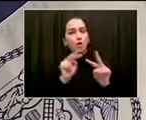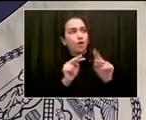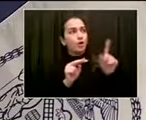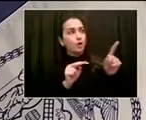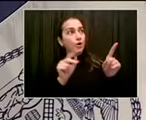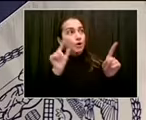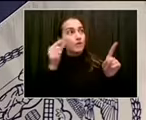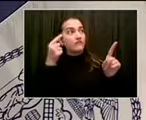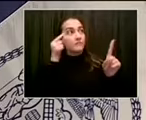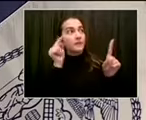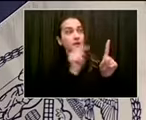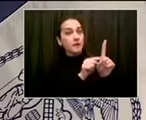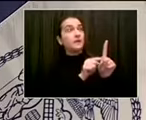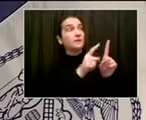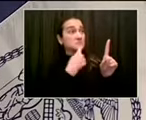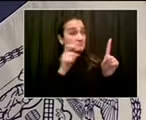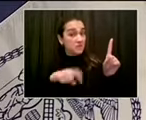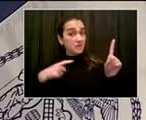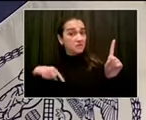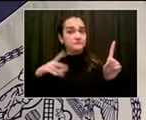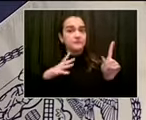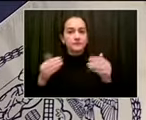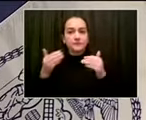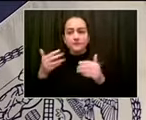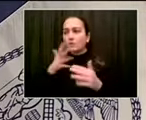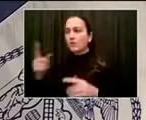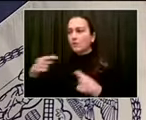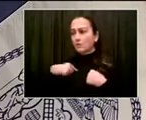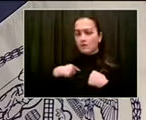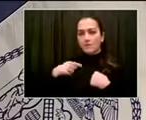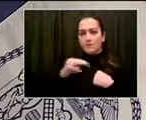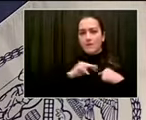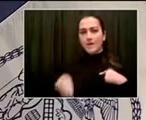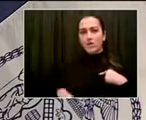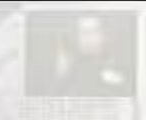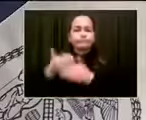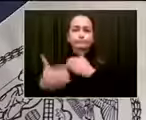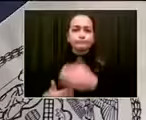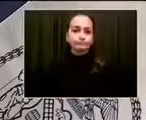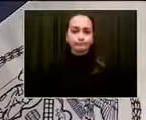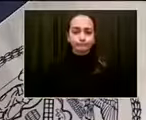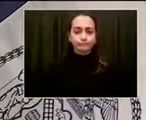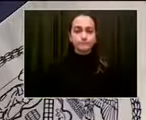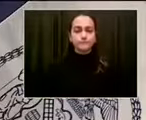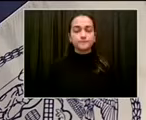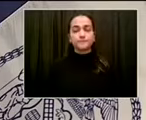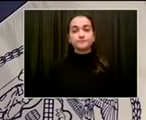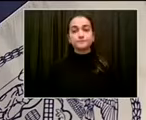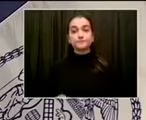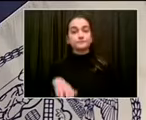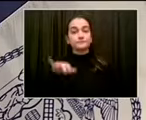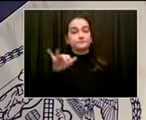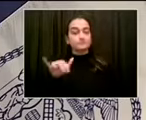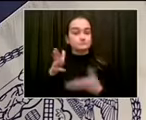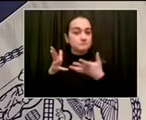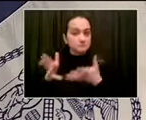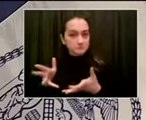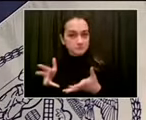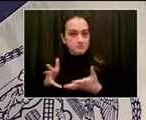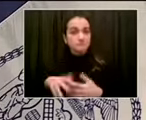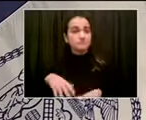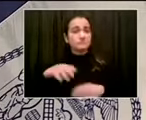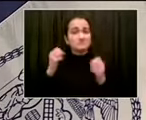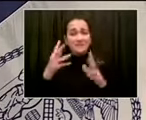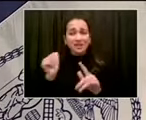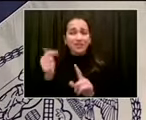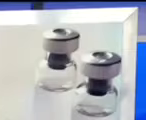it. You're going to see a lot of people make the decision it's time to get vaccinated. I really think we're going to see this actually help